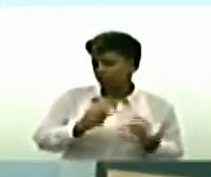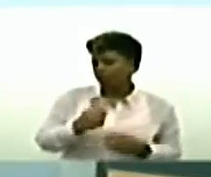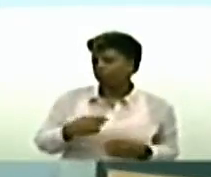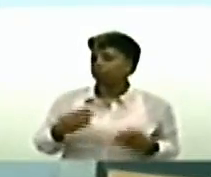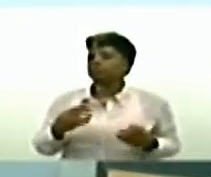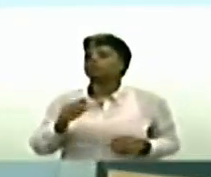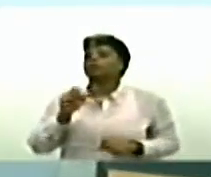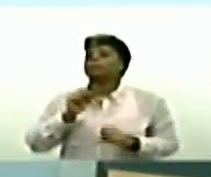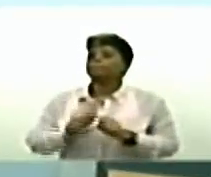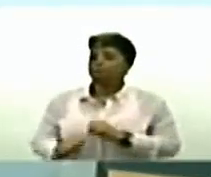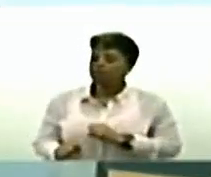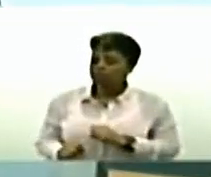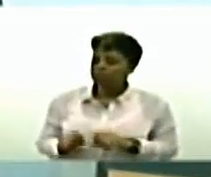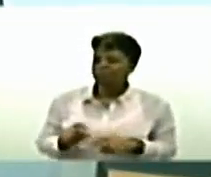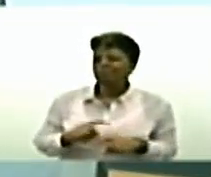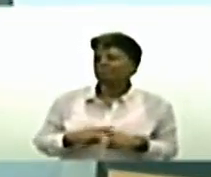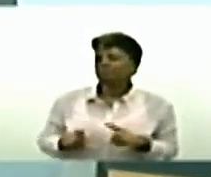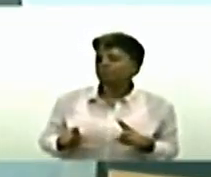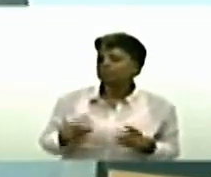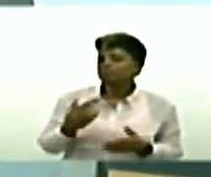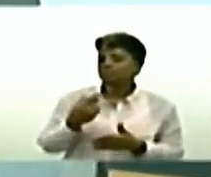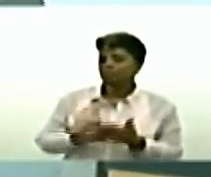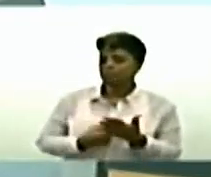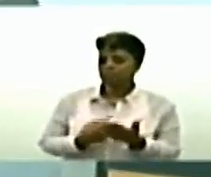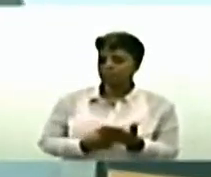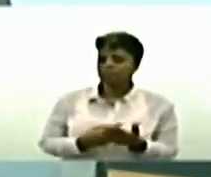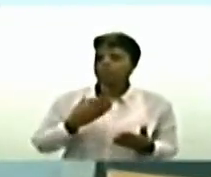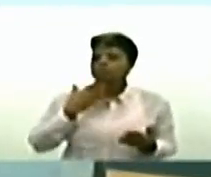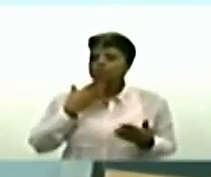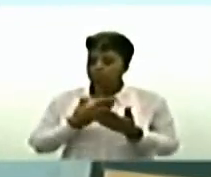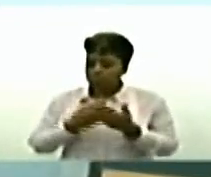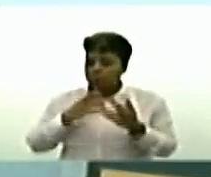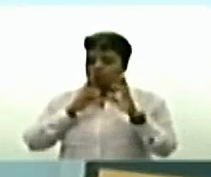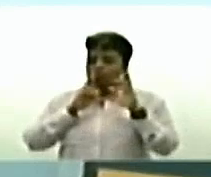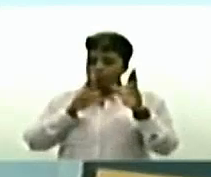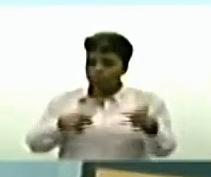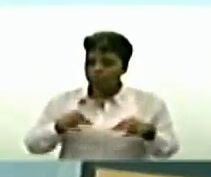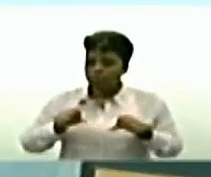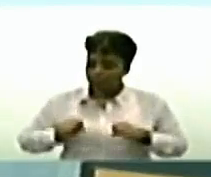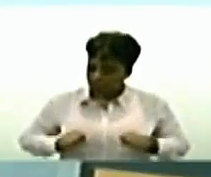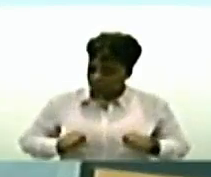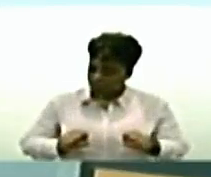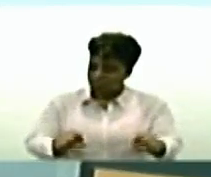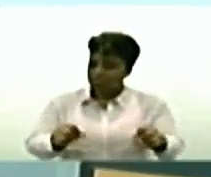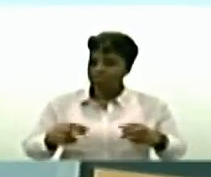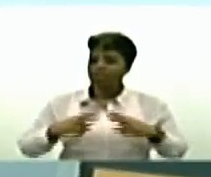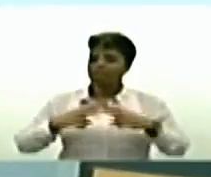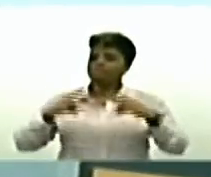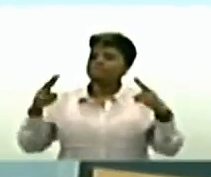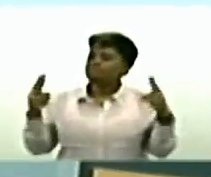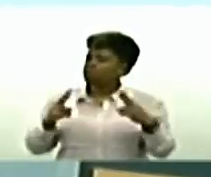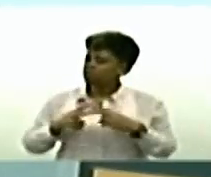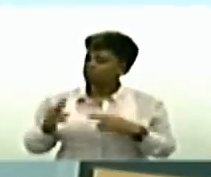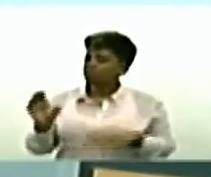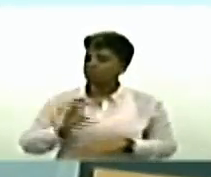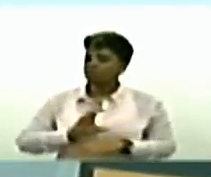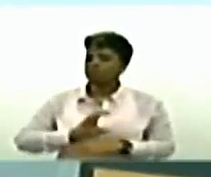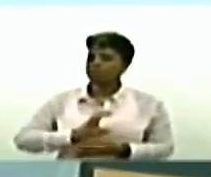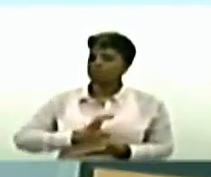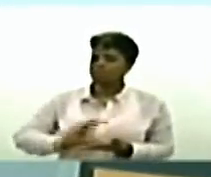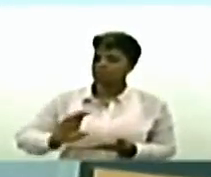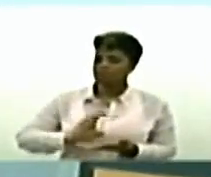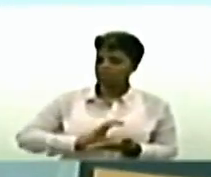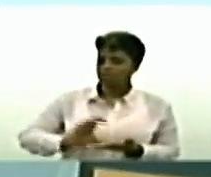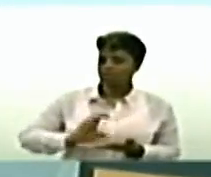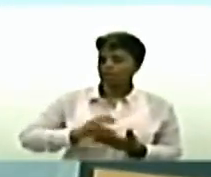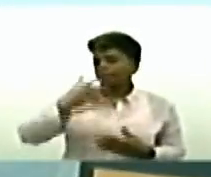good report that the streets were very clean, and I had reason to say why it was clean, because our people took interest